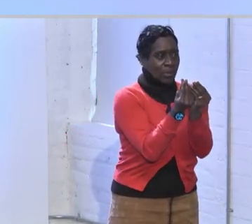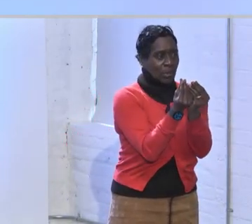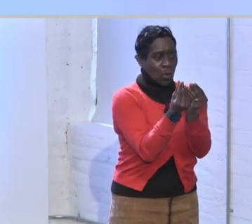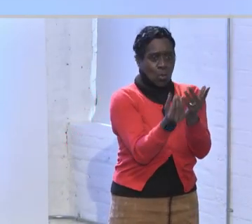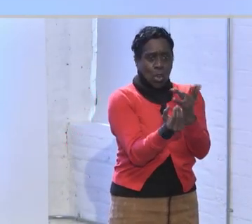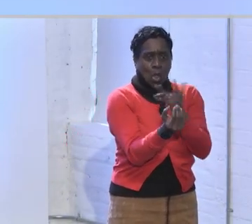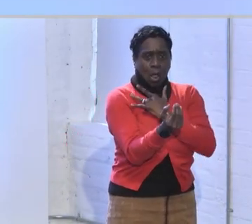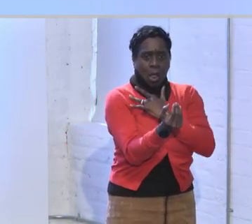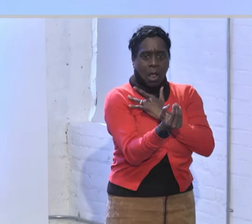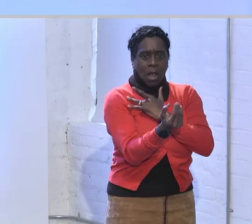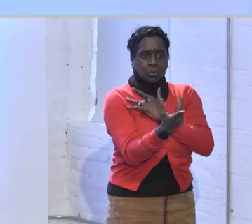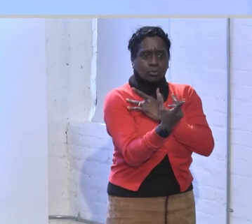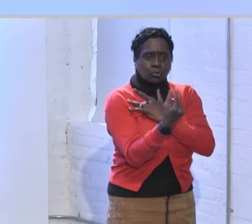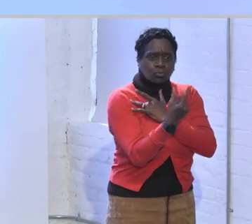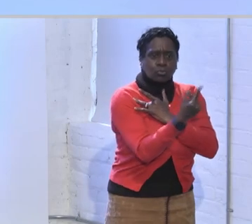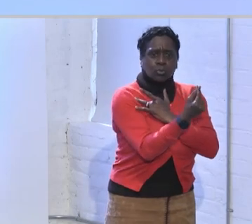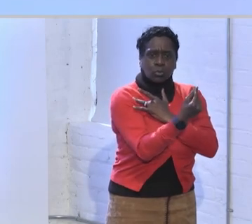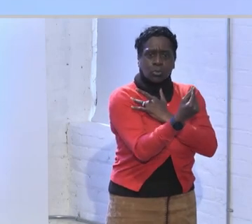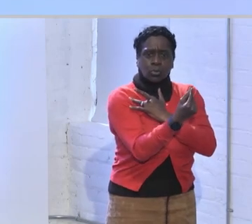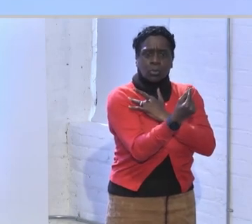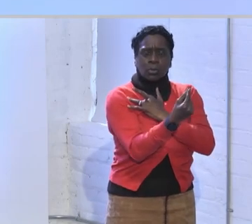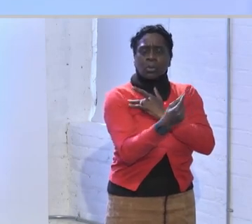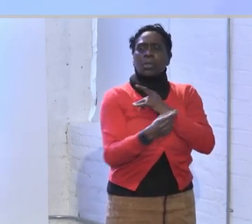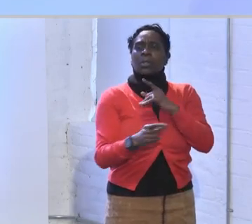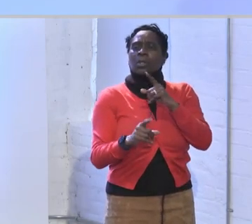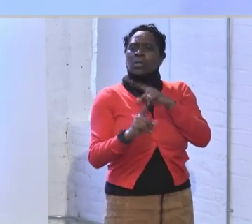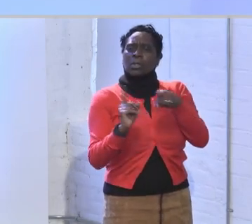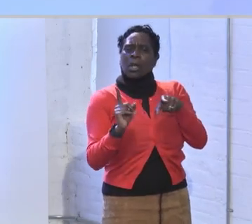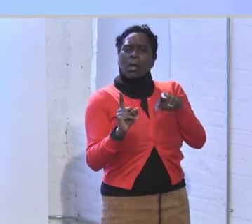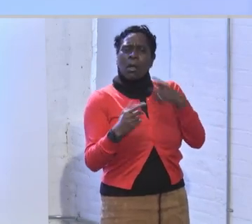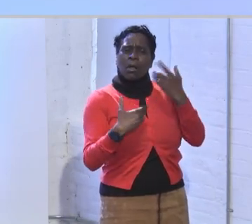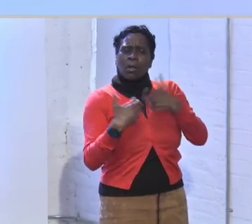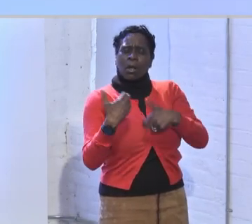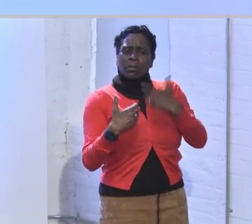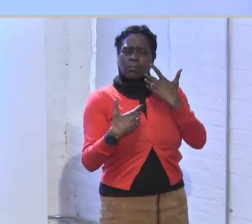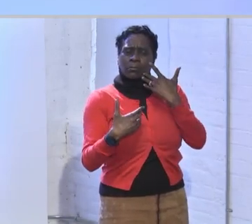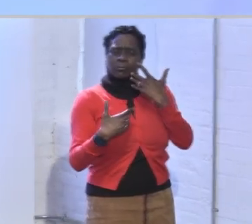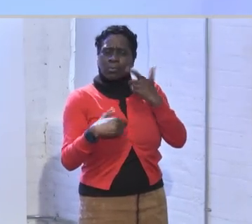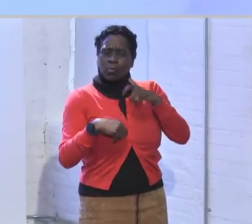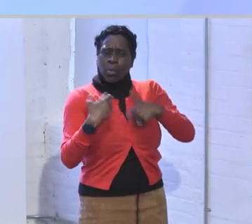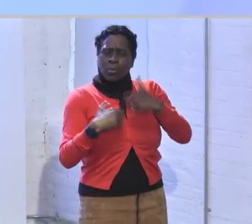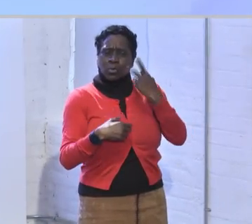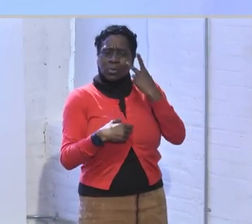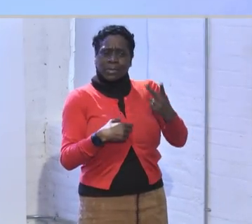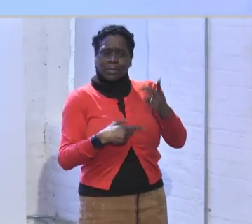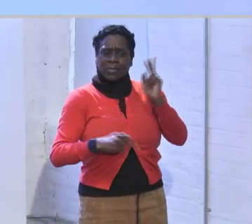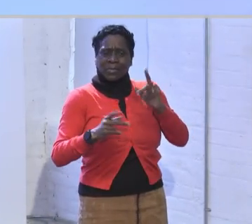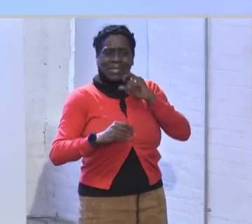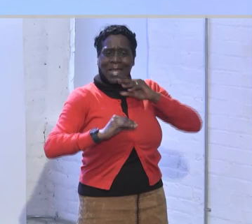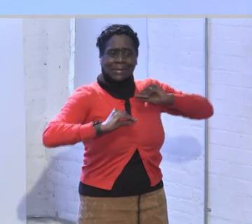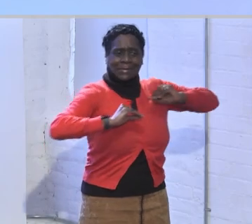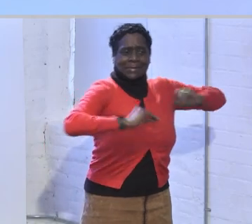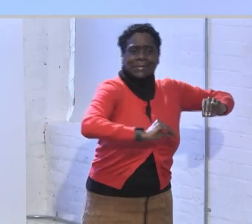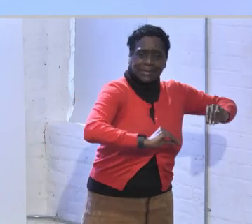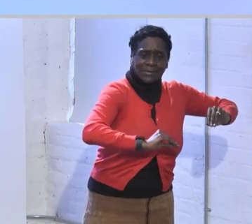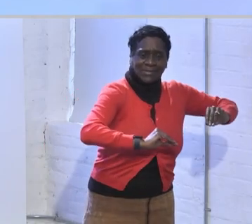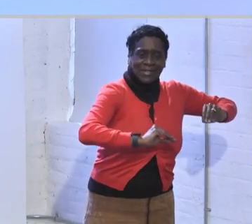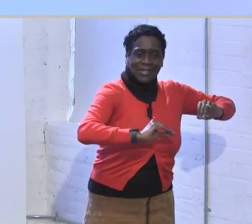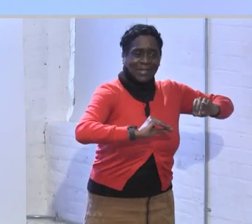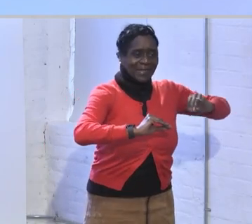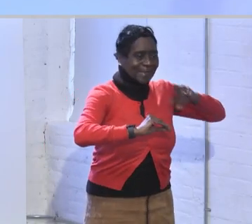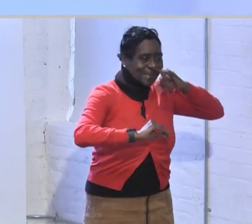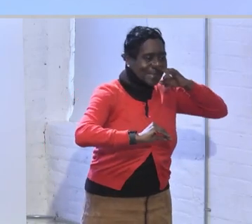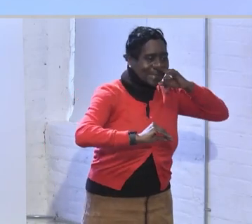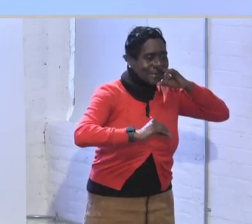hardest things to do in societies is to have a family that honors the Lord, because Satan fights against that, but guess what?